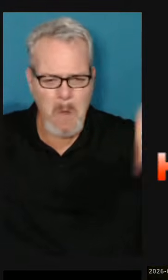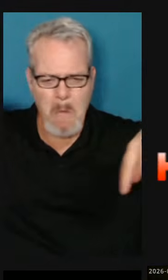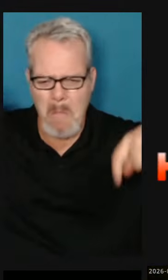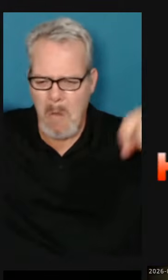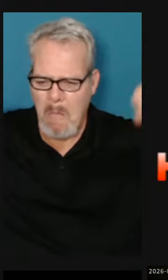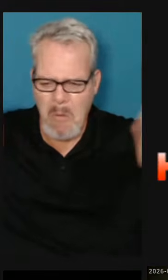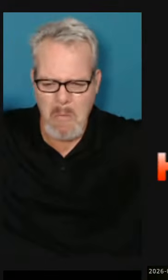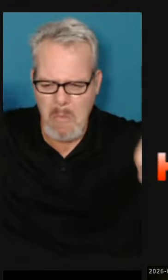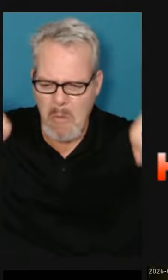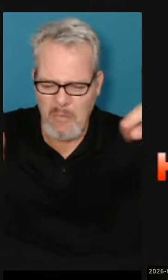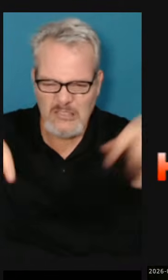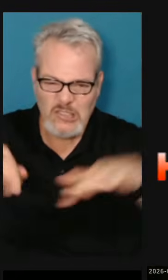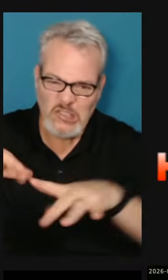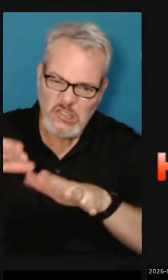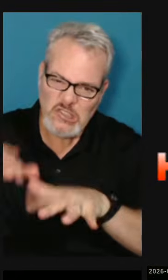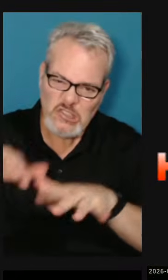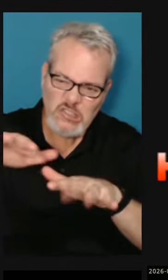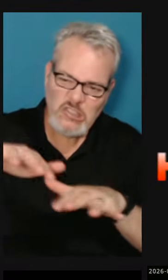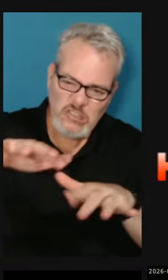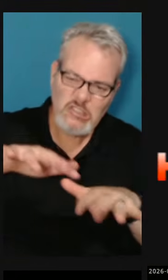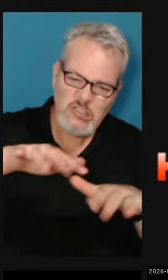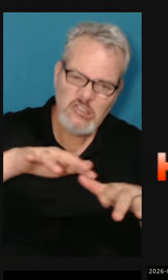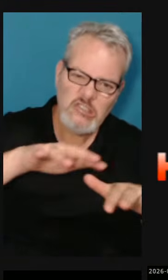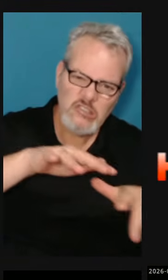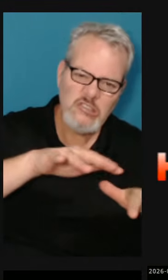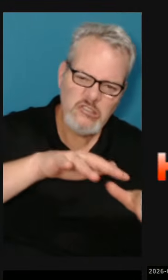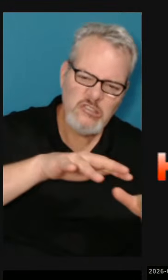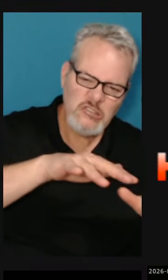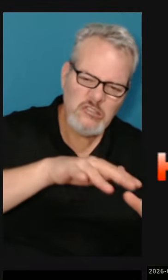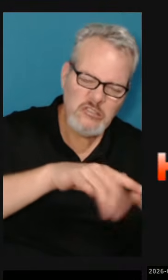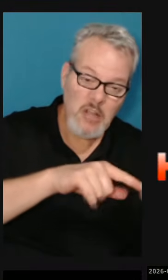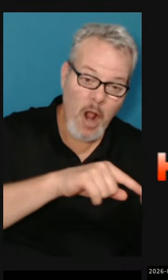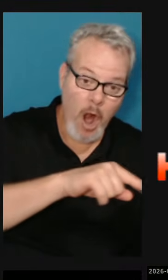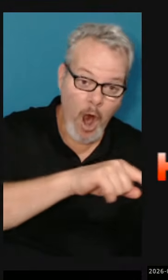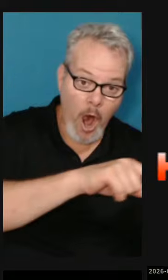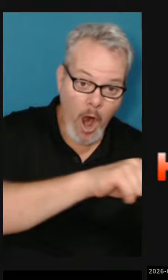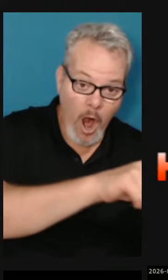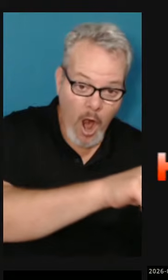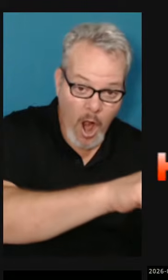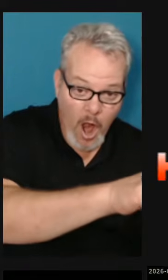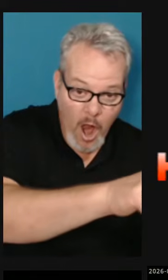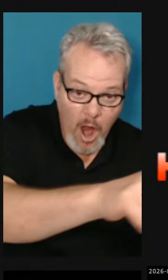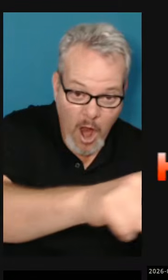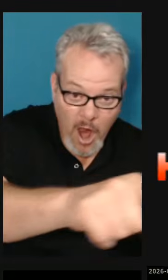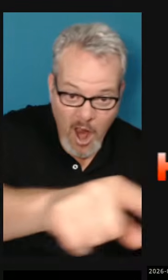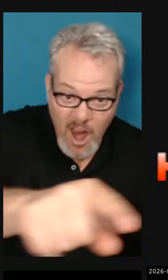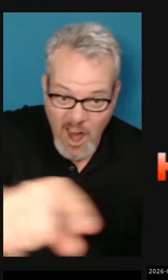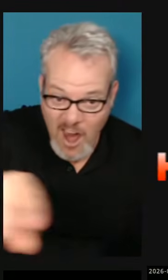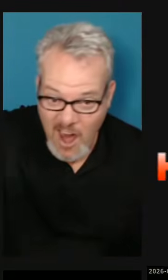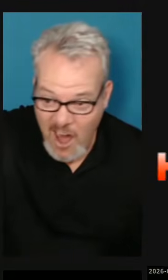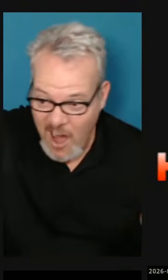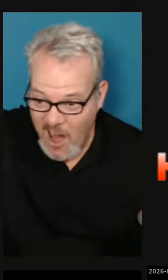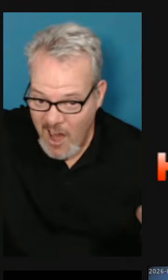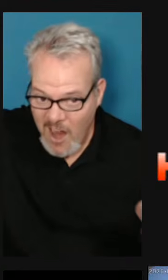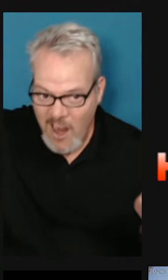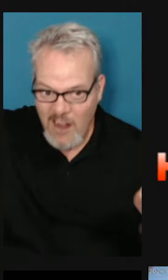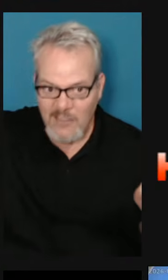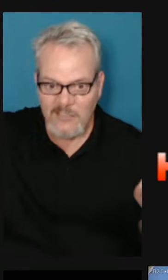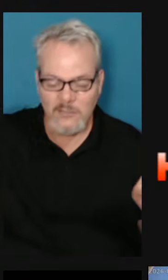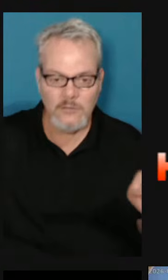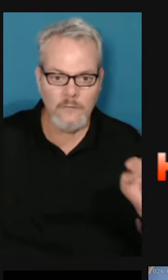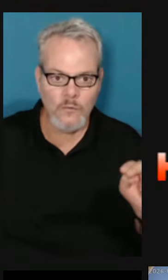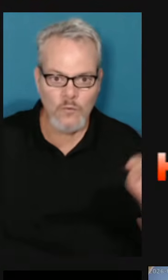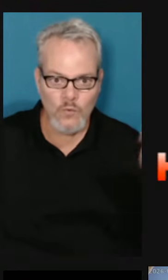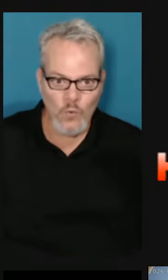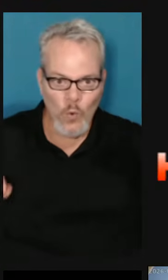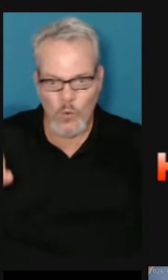that sweeps to the north, hits the northern crater wall, and wraps around clockwise to the south, and misses